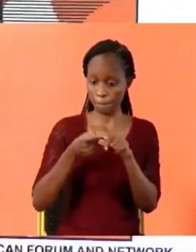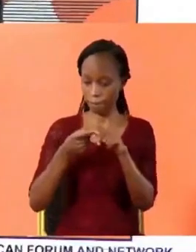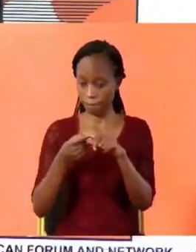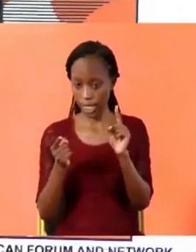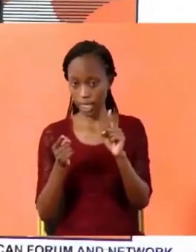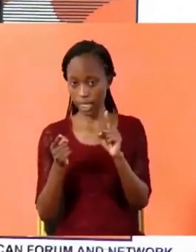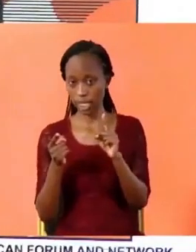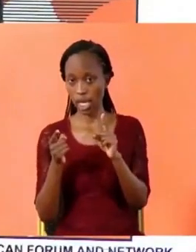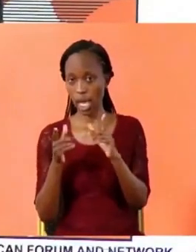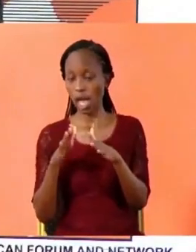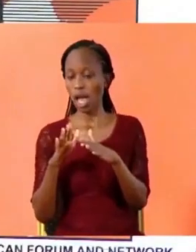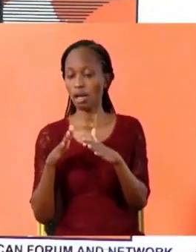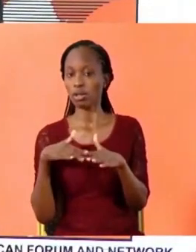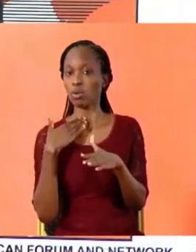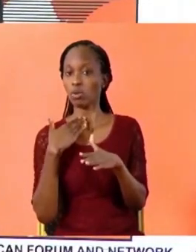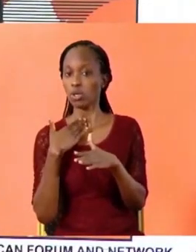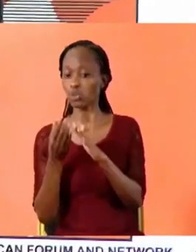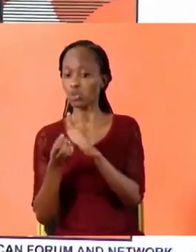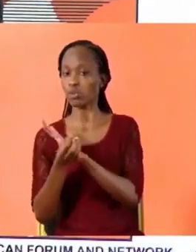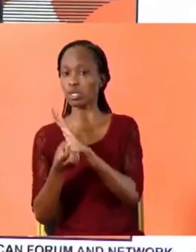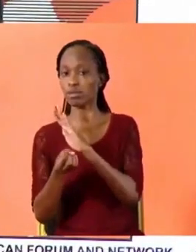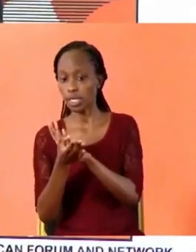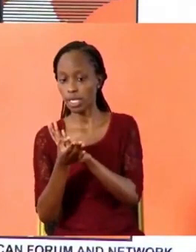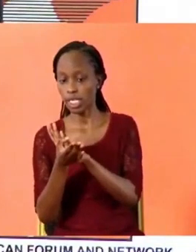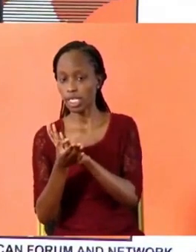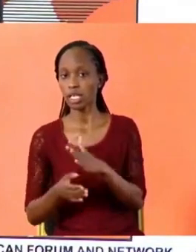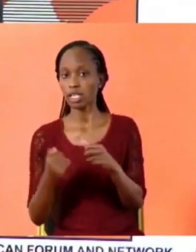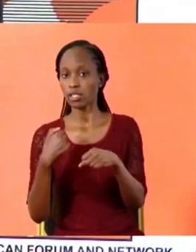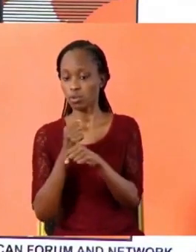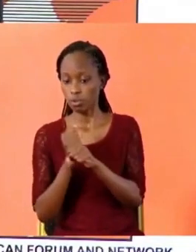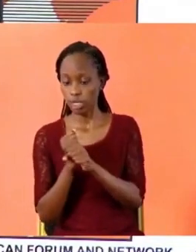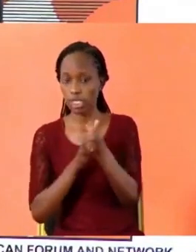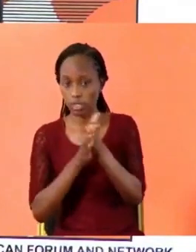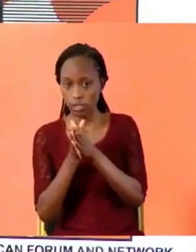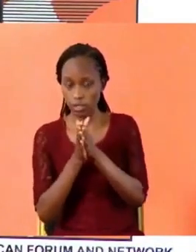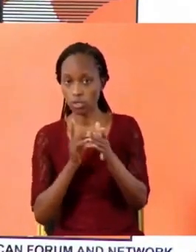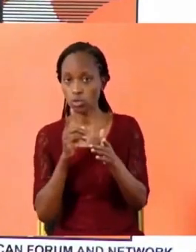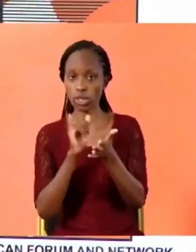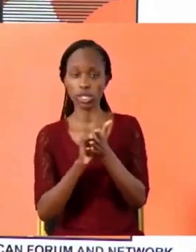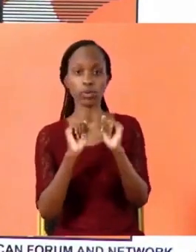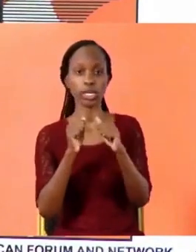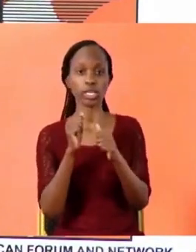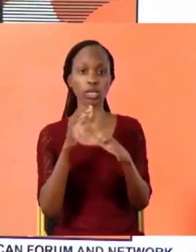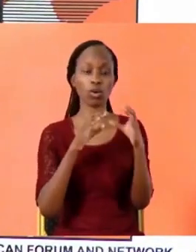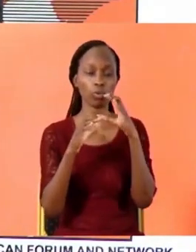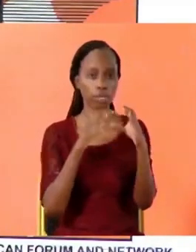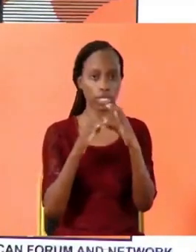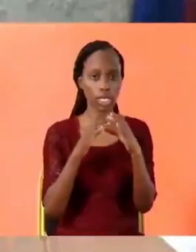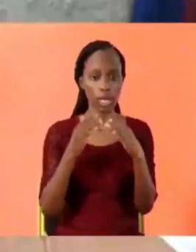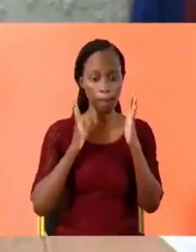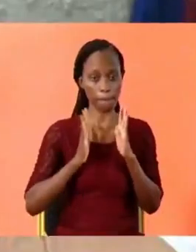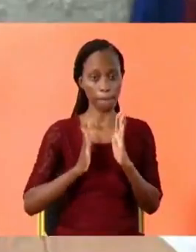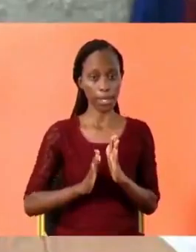a point of breaking it to an interesting breakfast conversation, so that at least you communicate. I'm so sure,